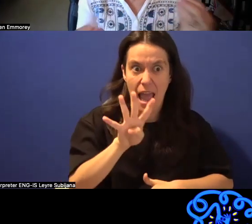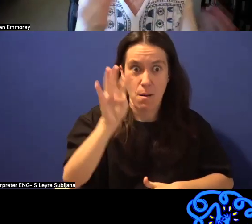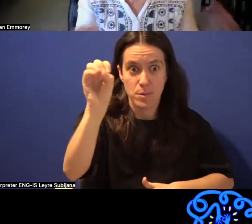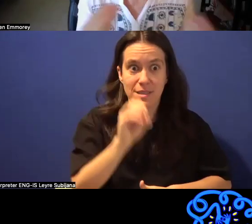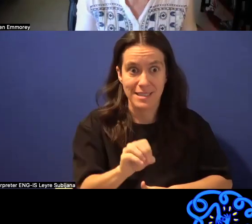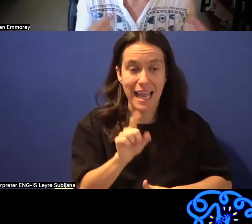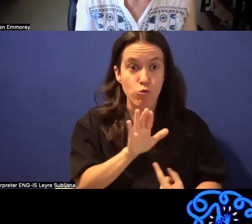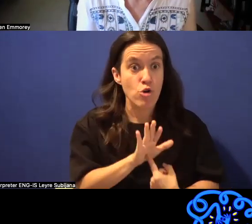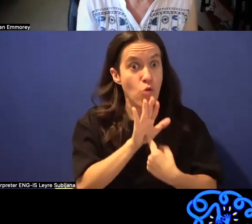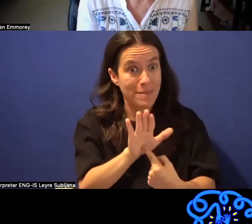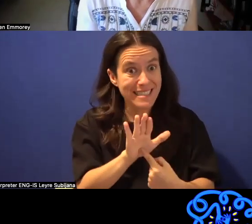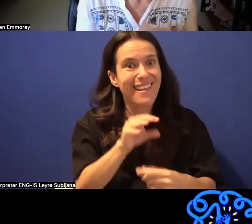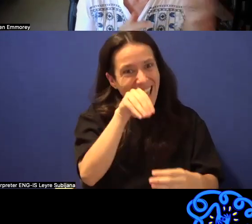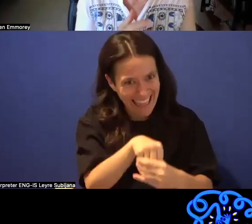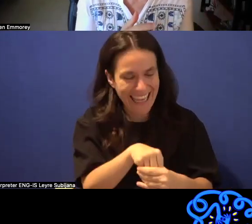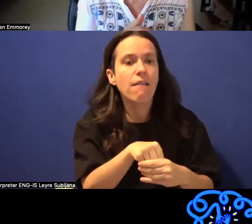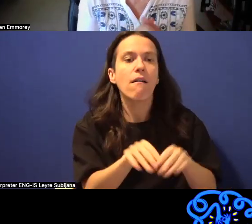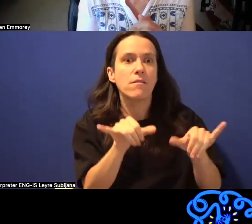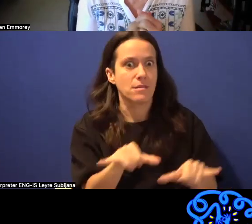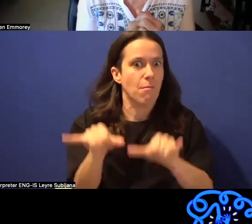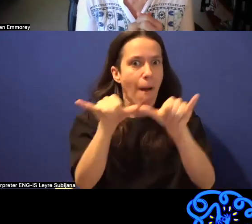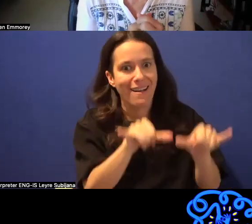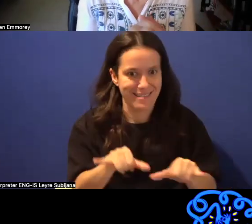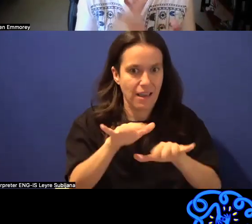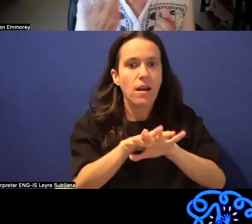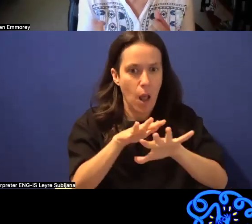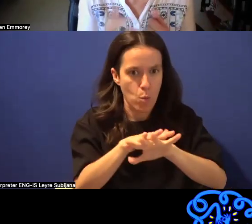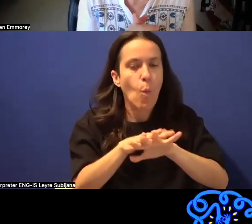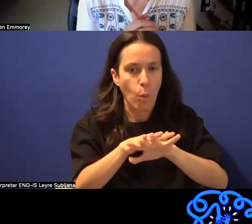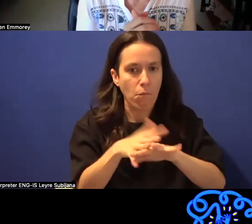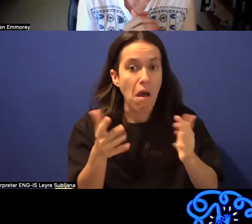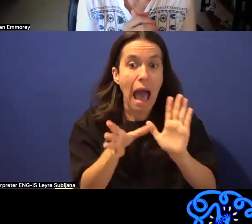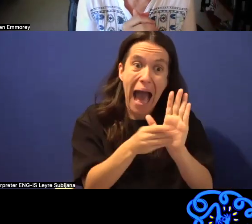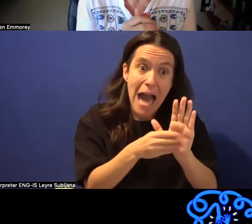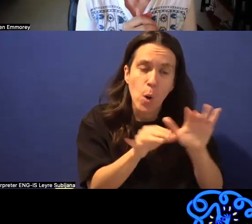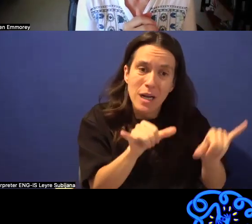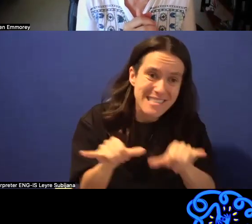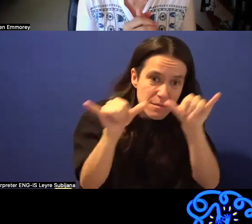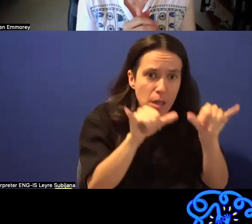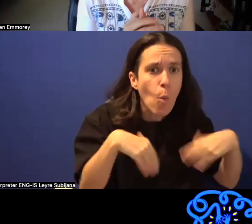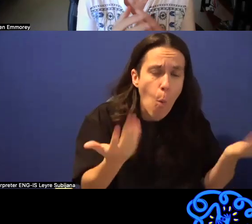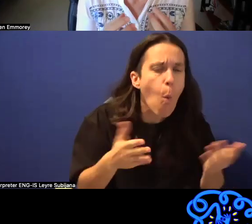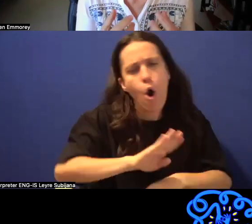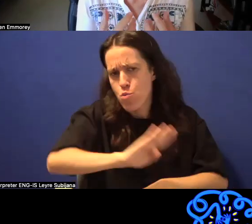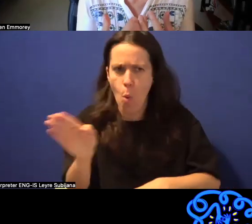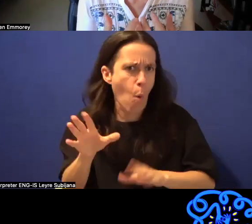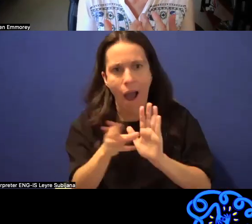represented within these systematicity networks, either iconic systematicity or non-iconic systematicity. And this seems to